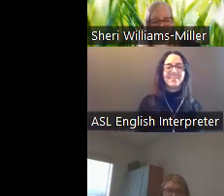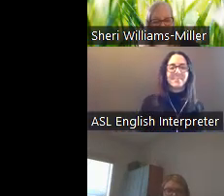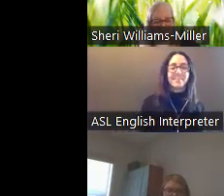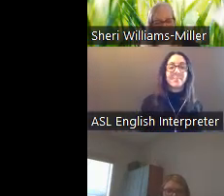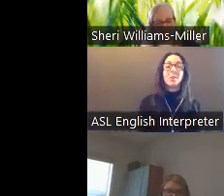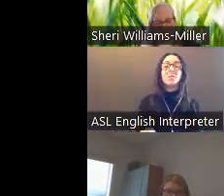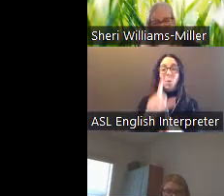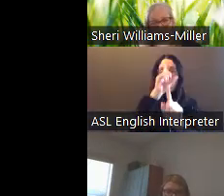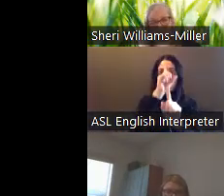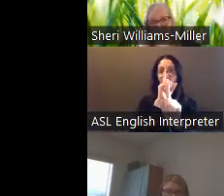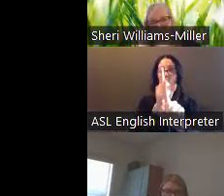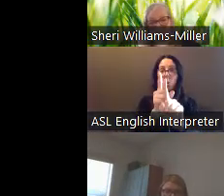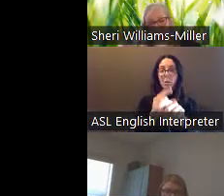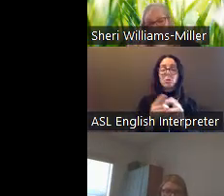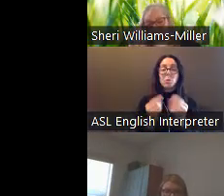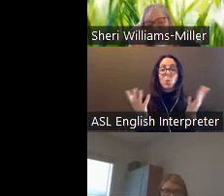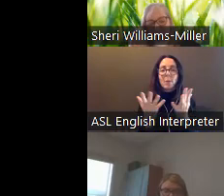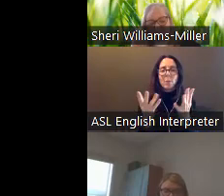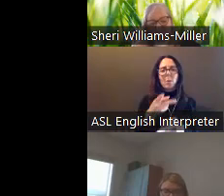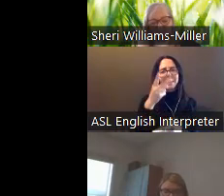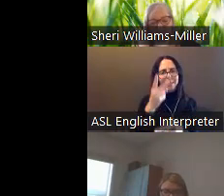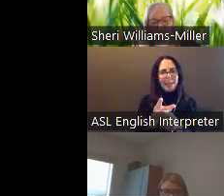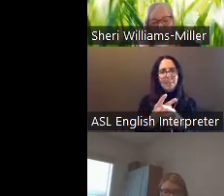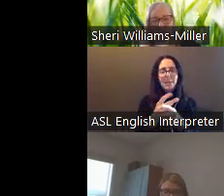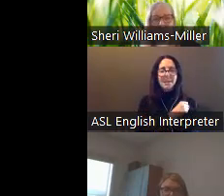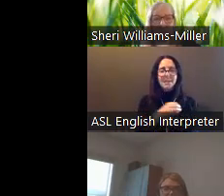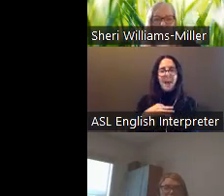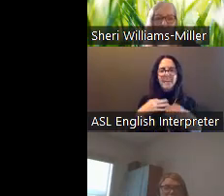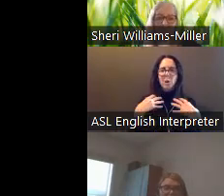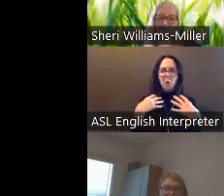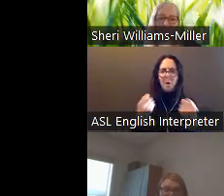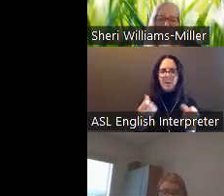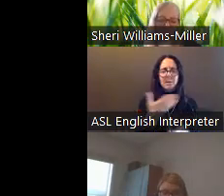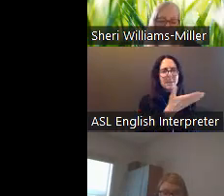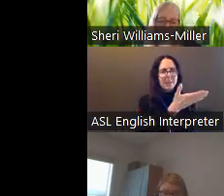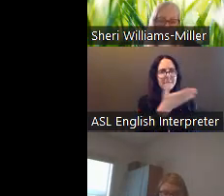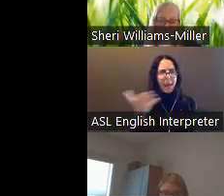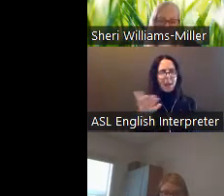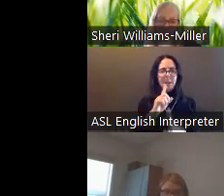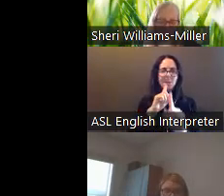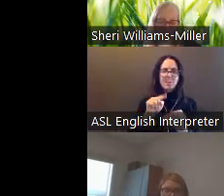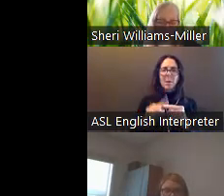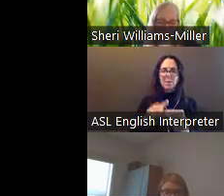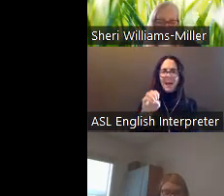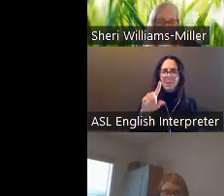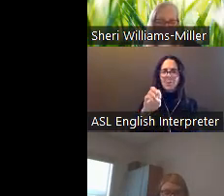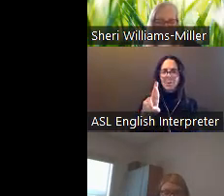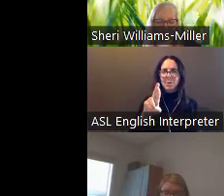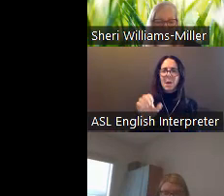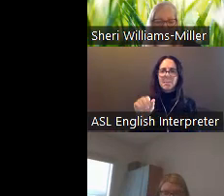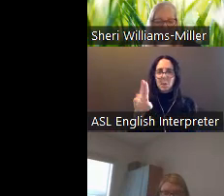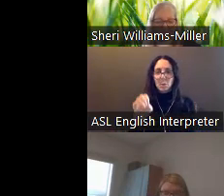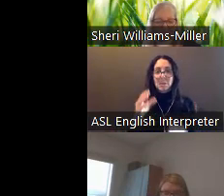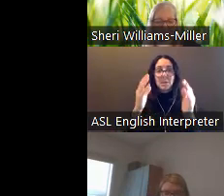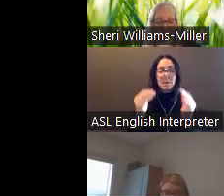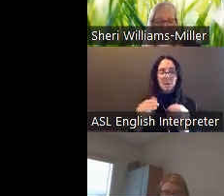be. So we hope to maintain staff confidence in their ability to address elder abuse, to accurately